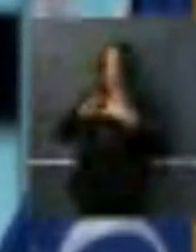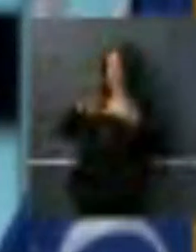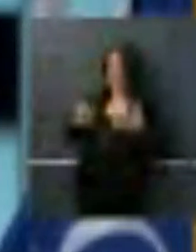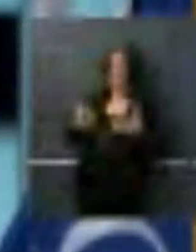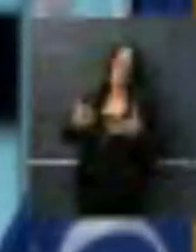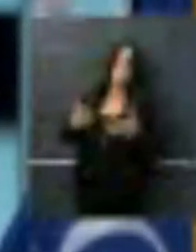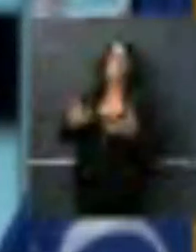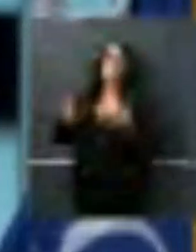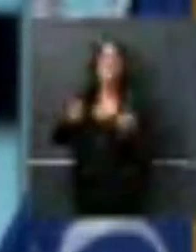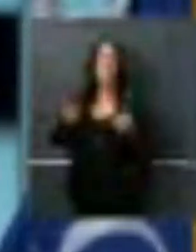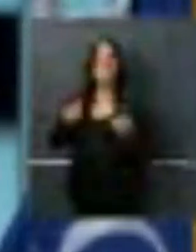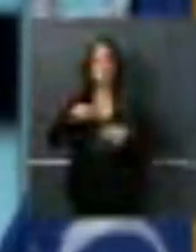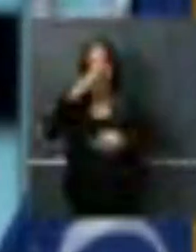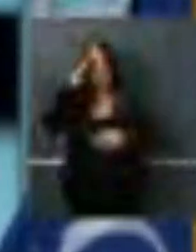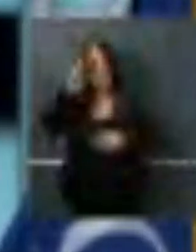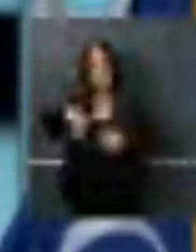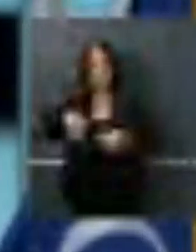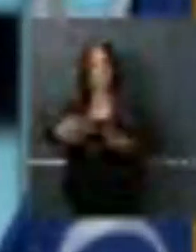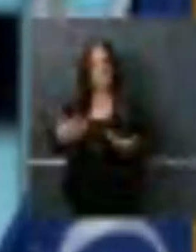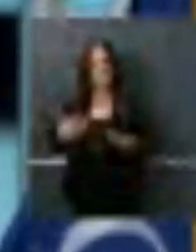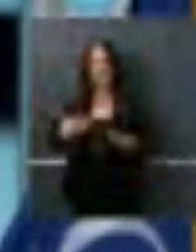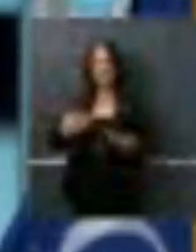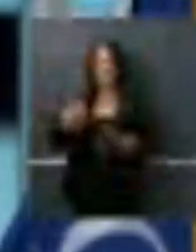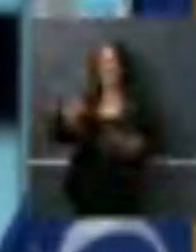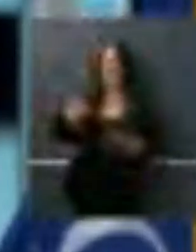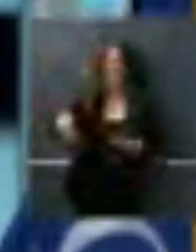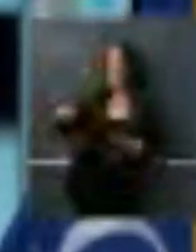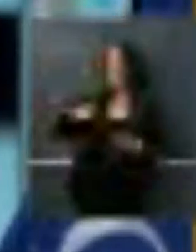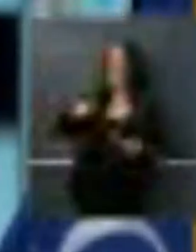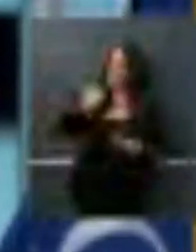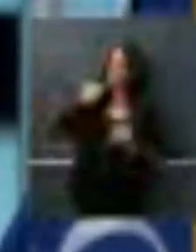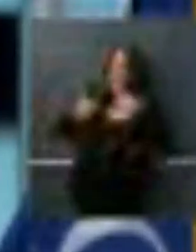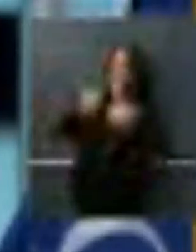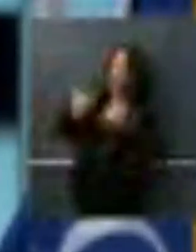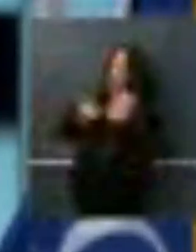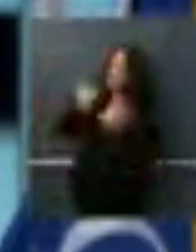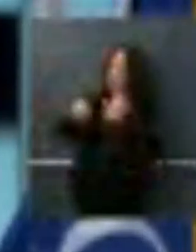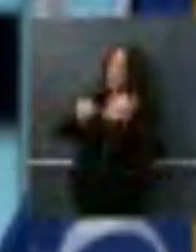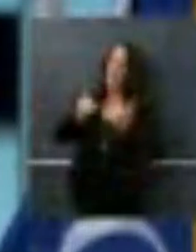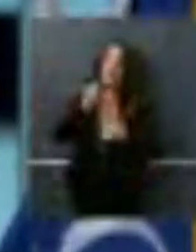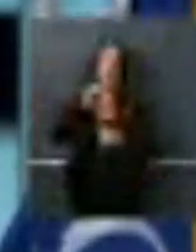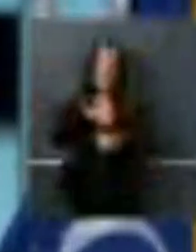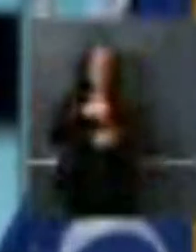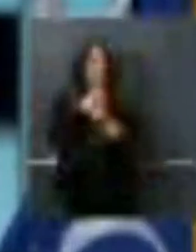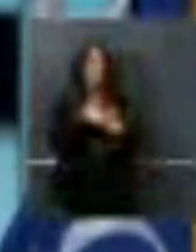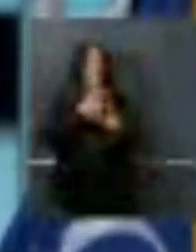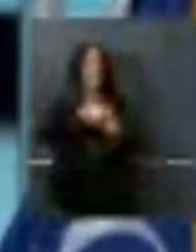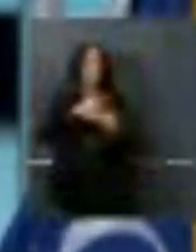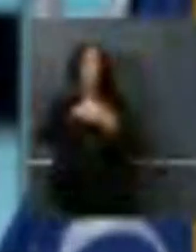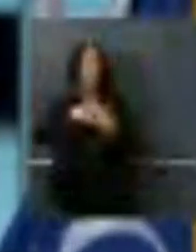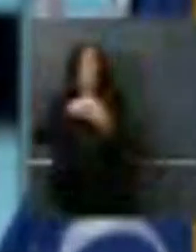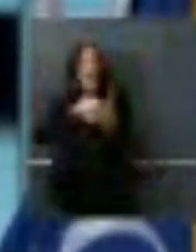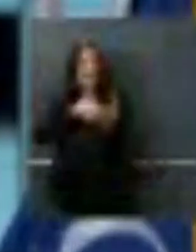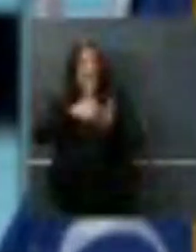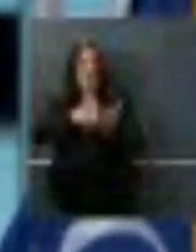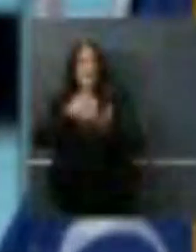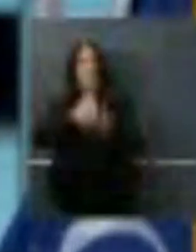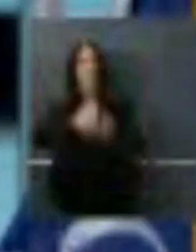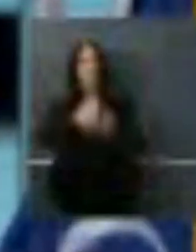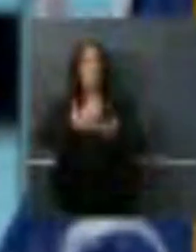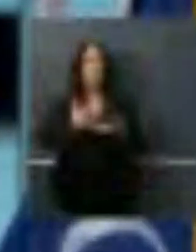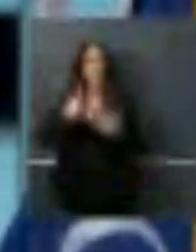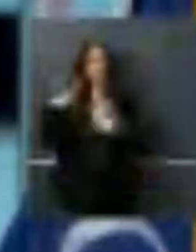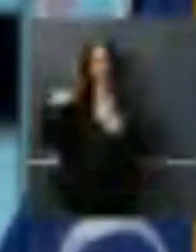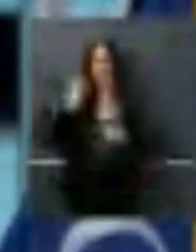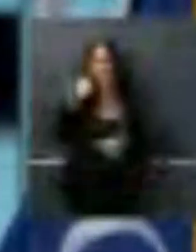do more at continuing to process those claims. Almost $1 billion of claims since Sunday have been distributed. Just give